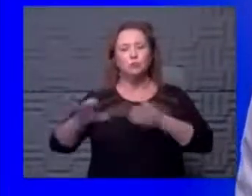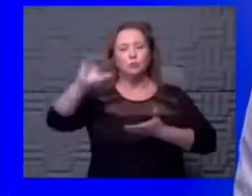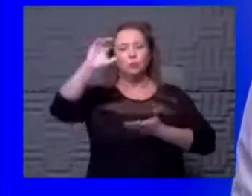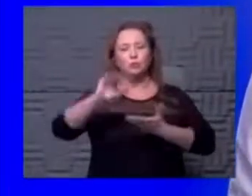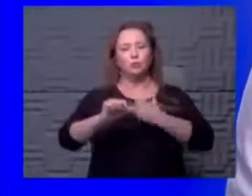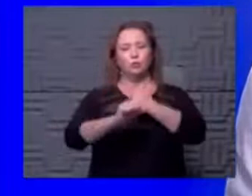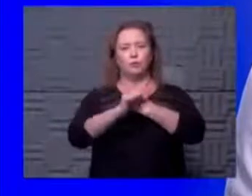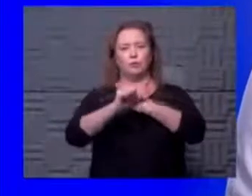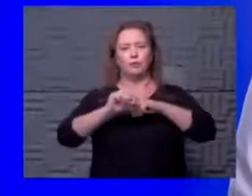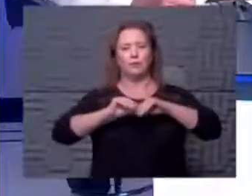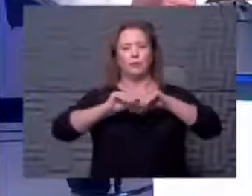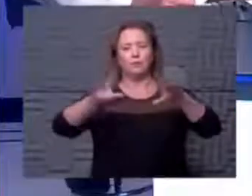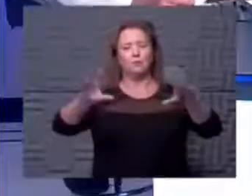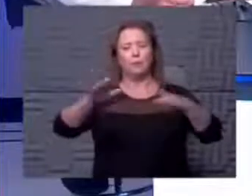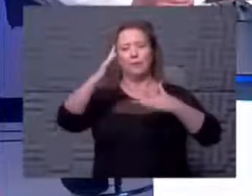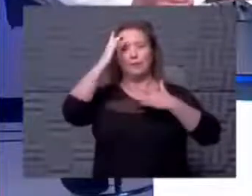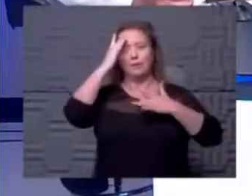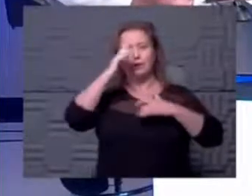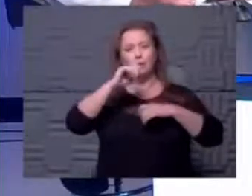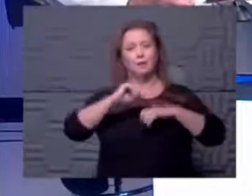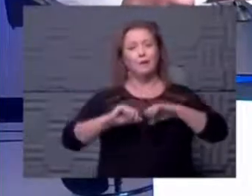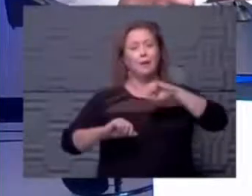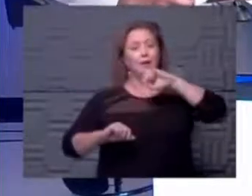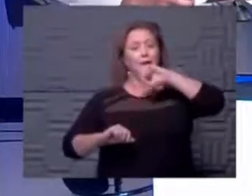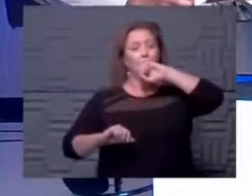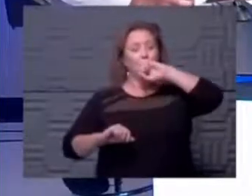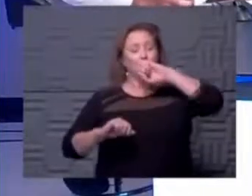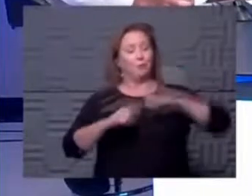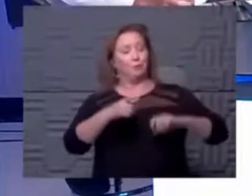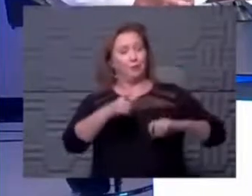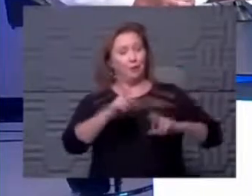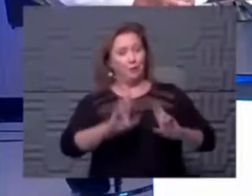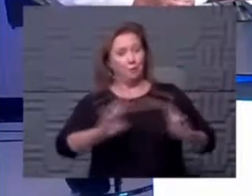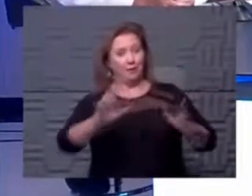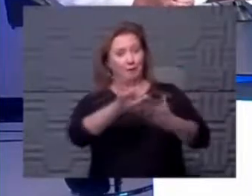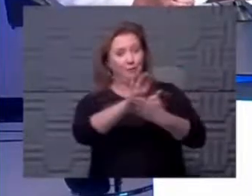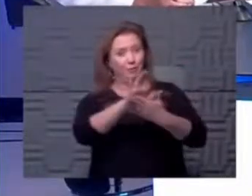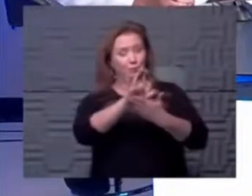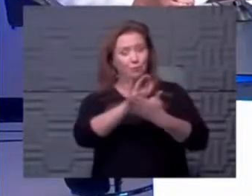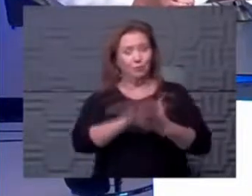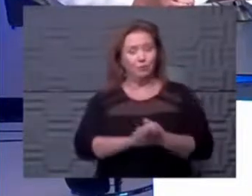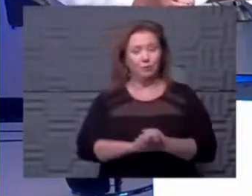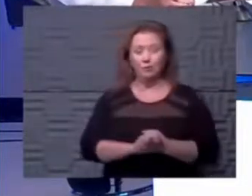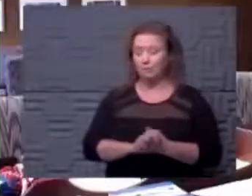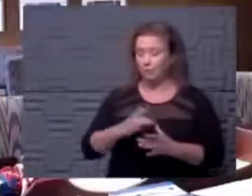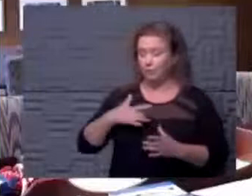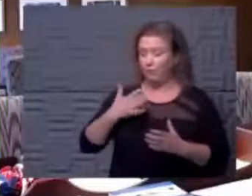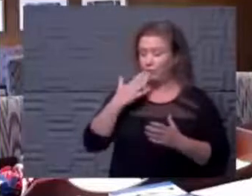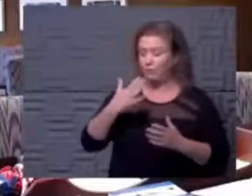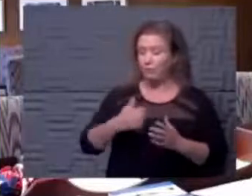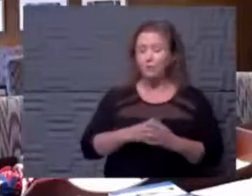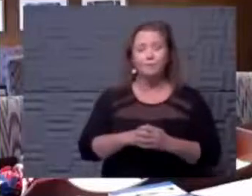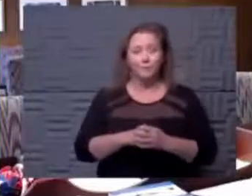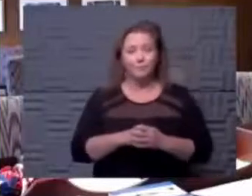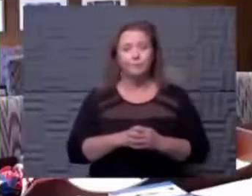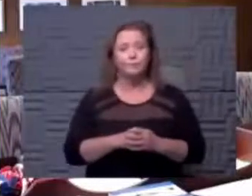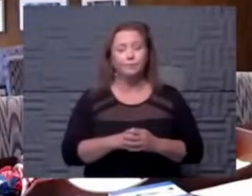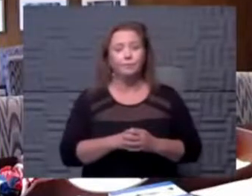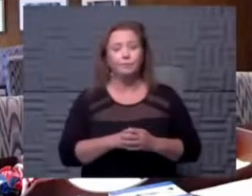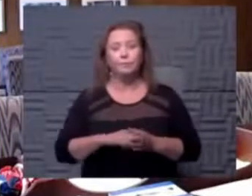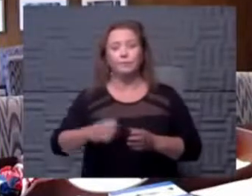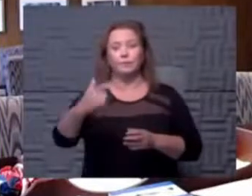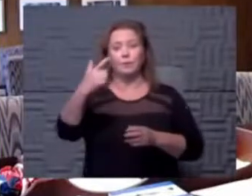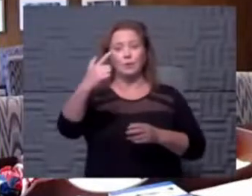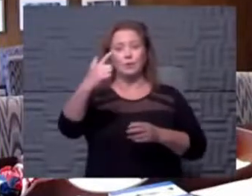risk of the spread of the disease. Archbishop, are you guys ready for school? Do you feel good about it? Yes, well, we take in